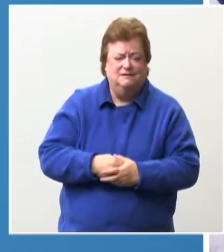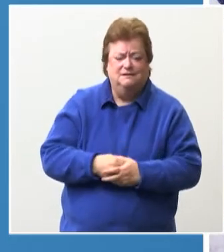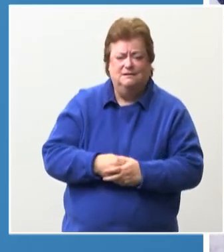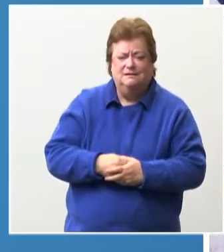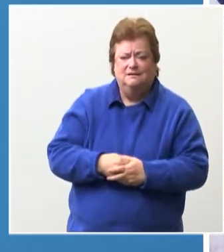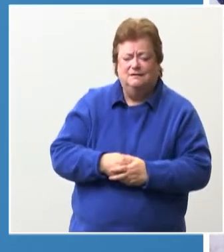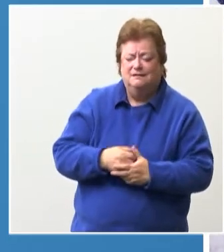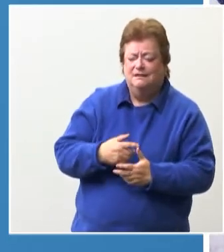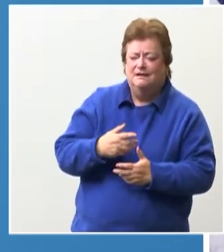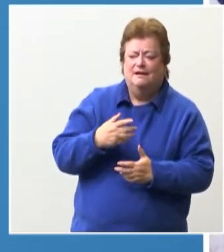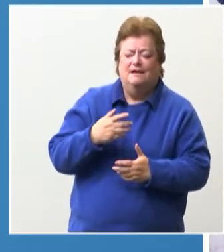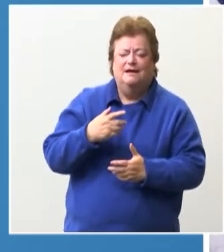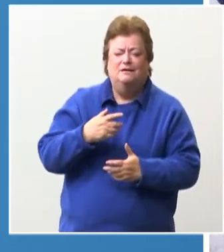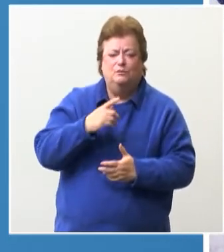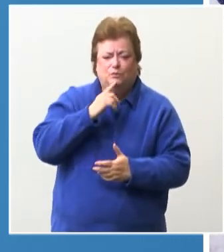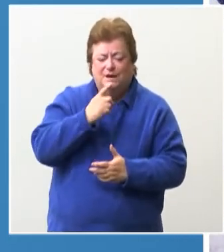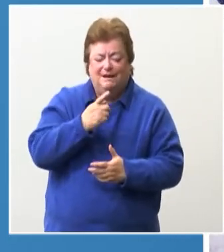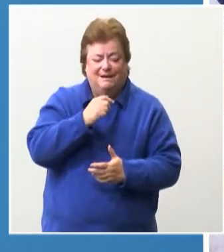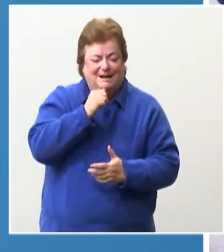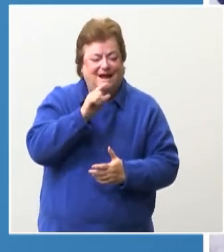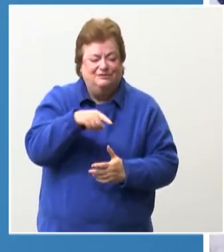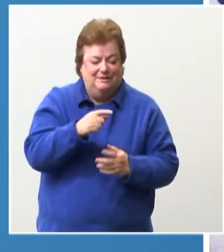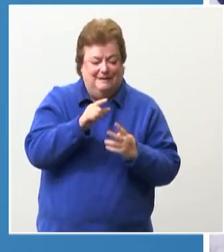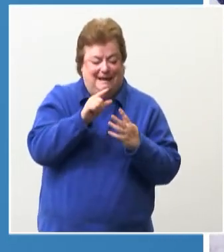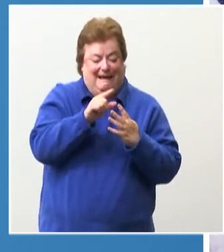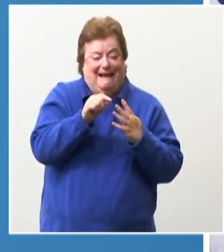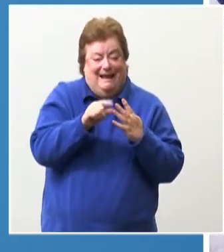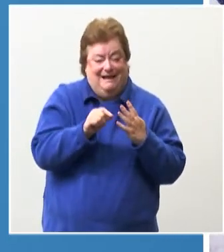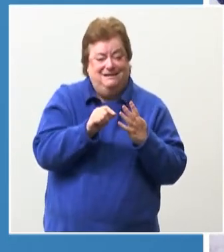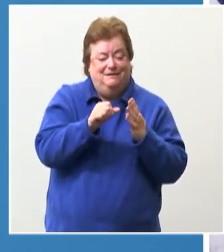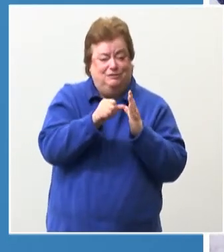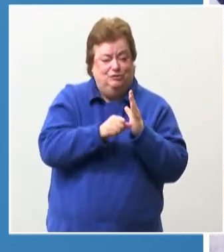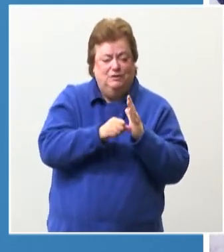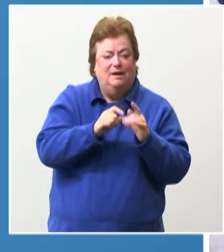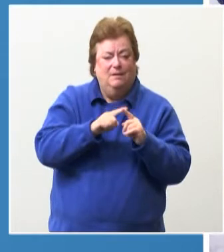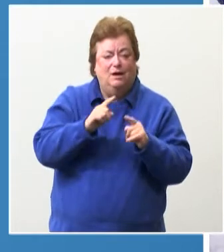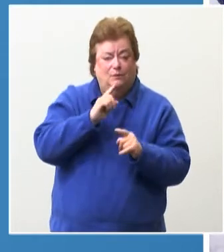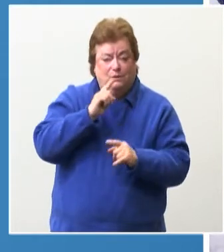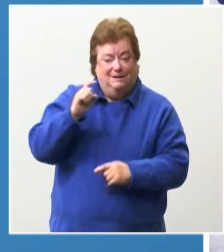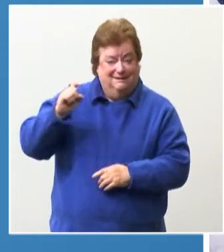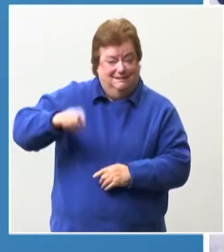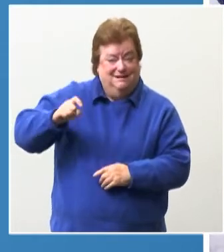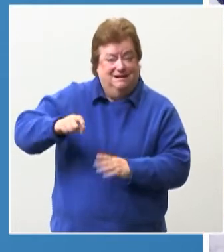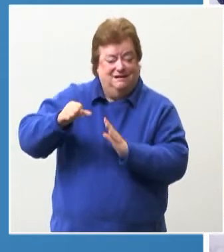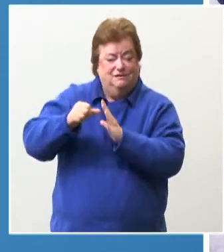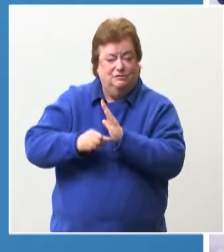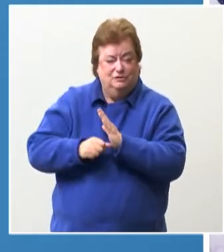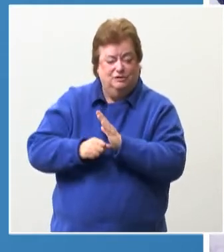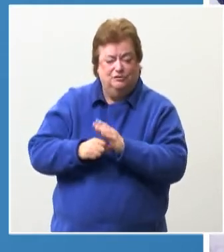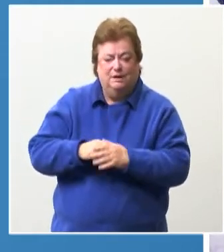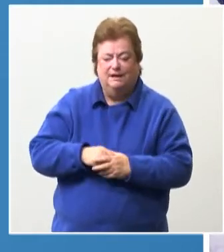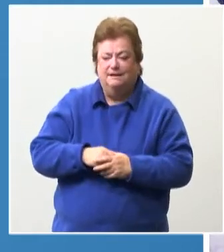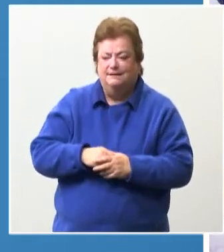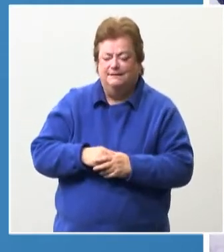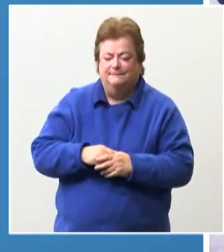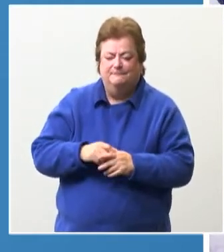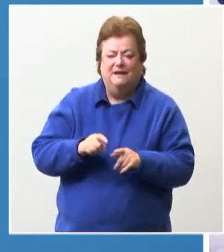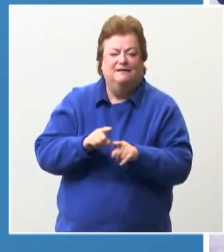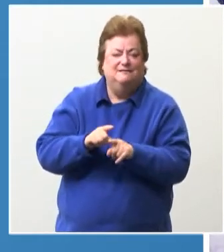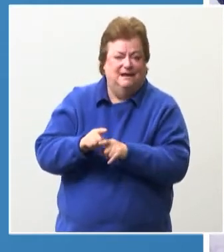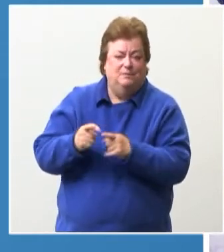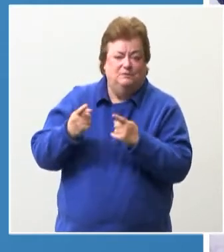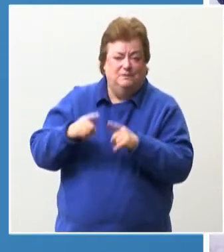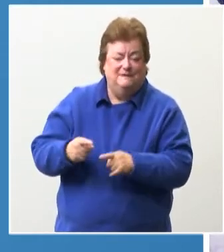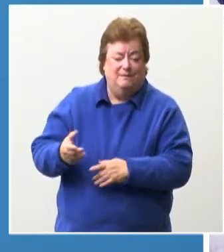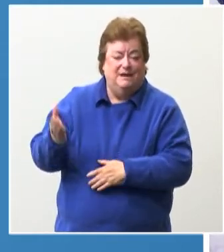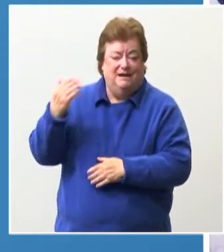really are necessary. So there's not as much potential capacity left like we would have had last winter.